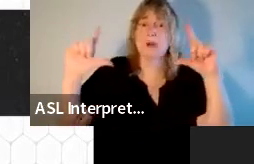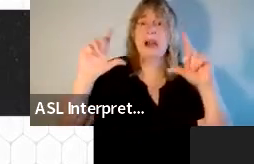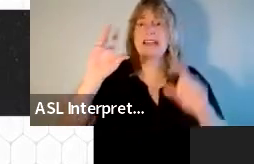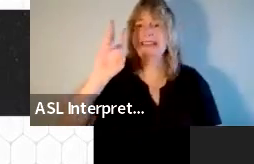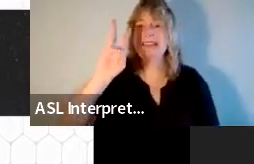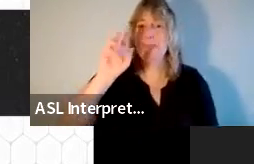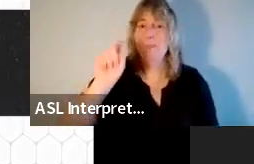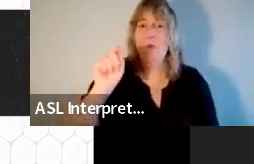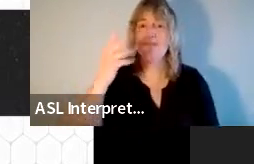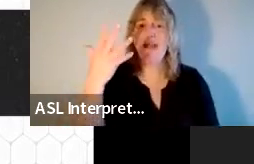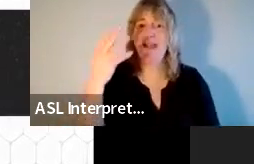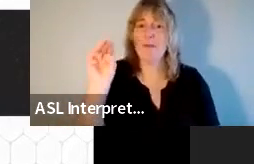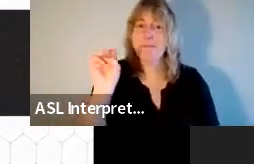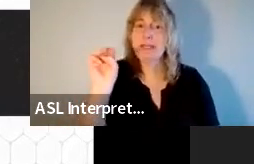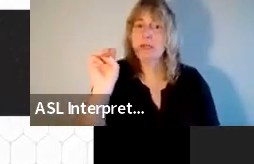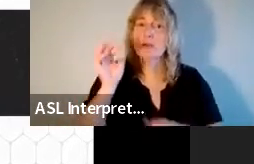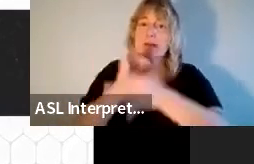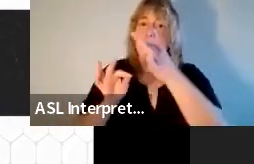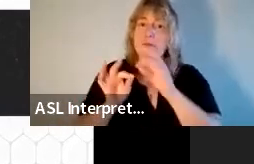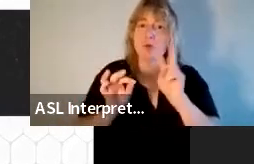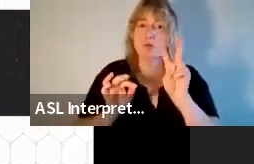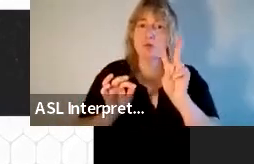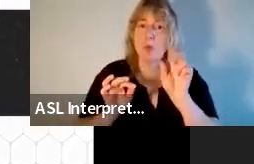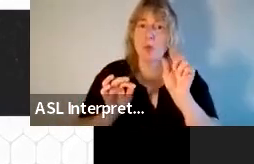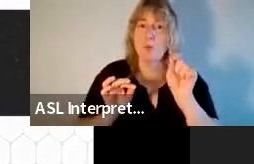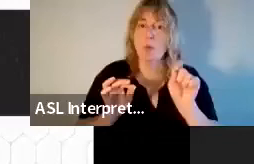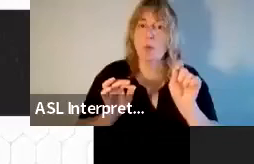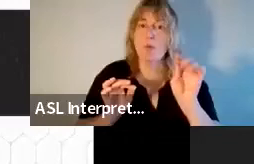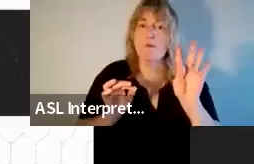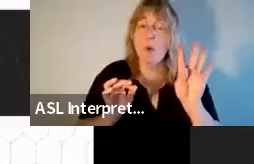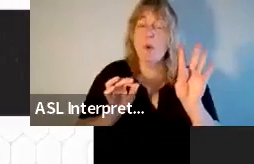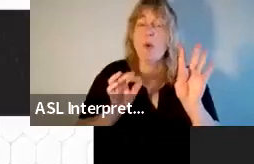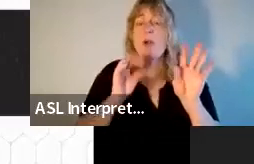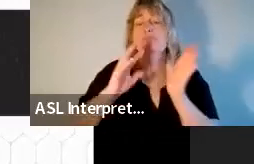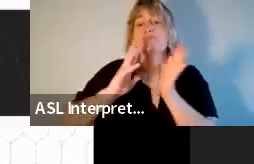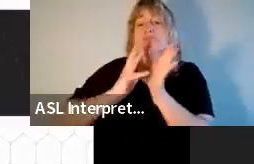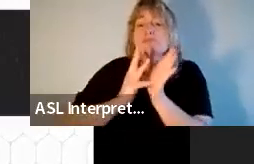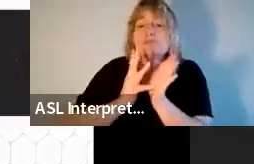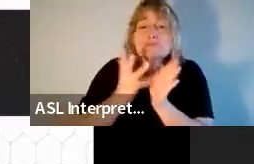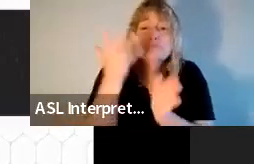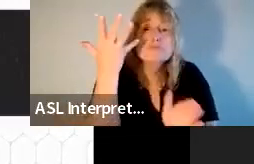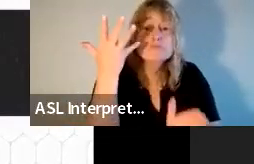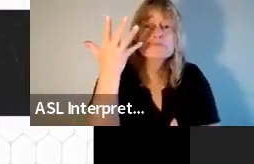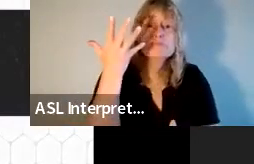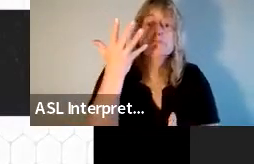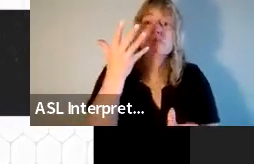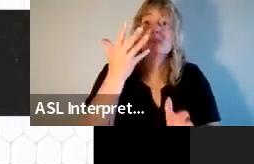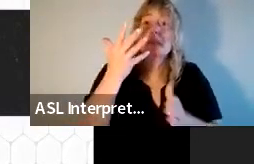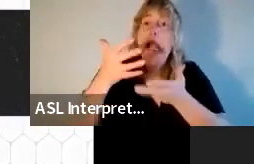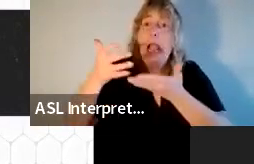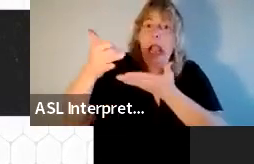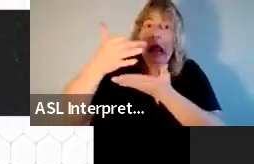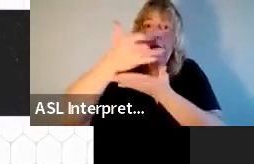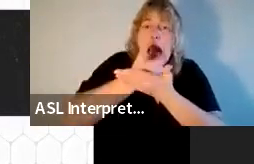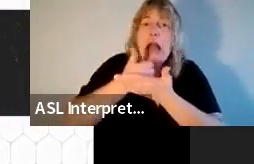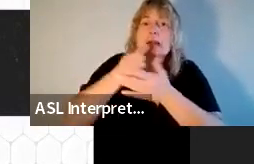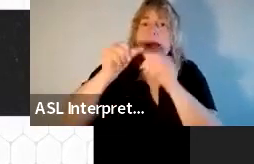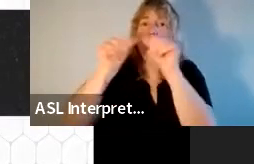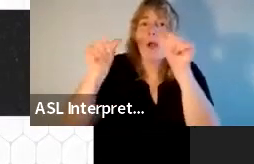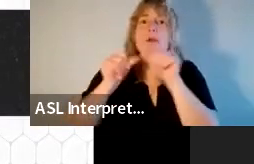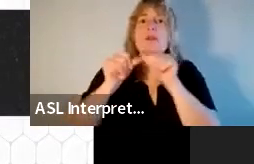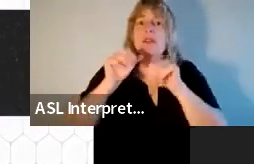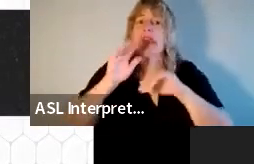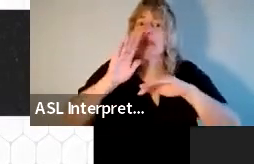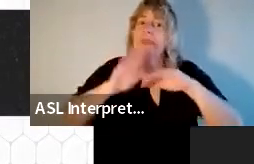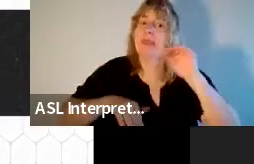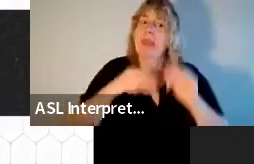2.4 meters, and 5 times the collecting area of the Hubble Space Telescope. At the bottom, again, for referring